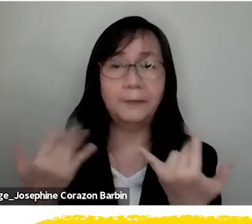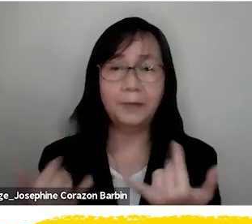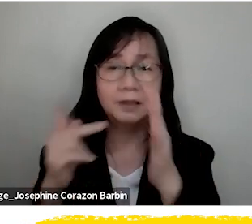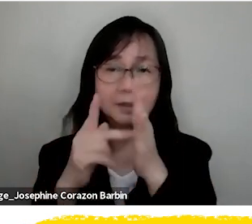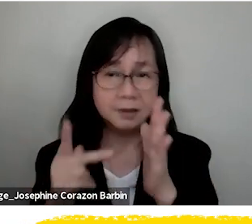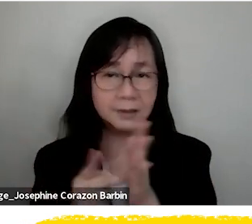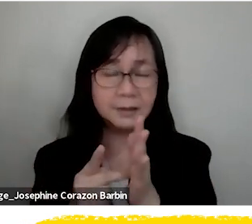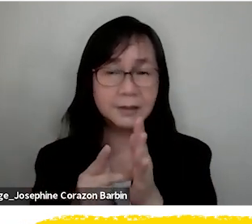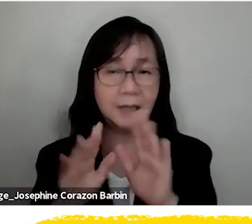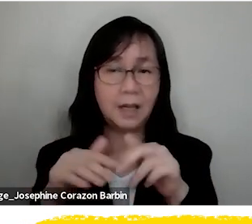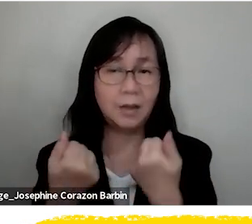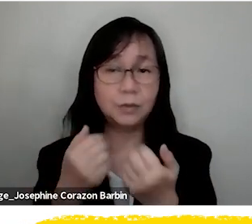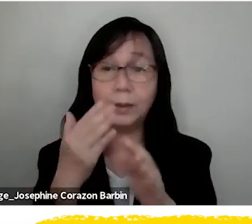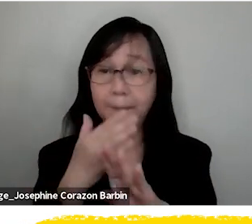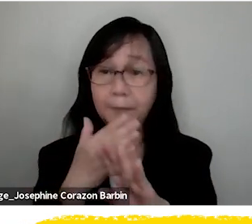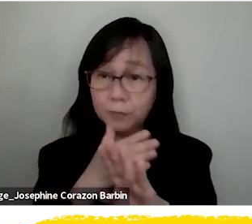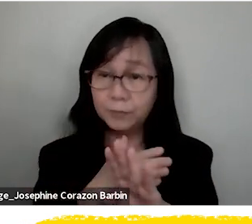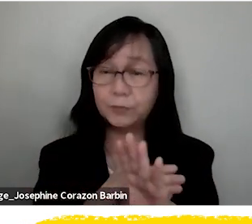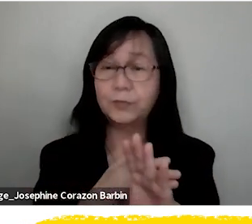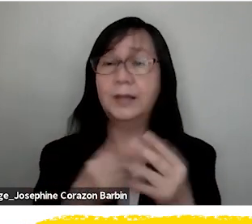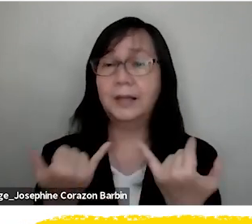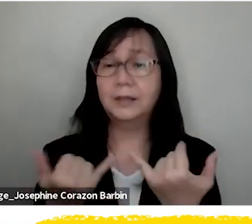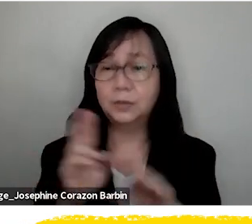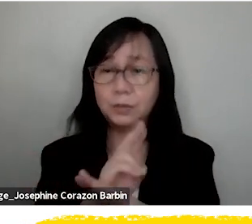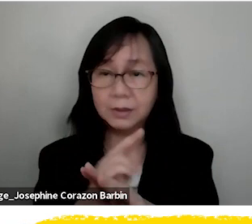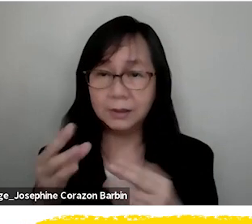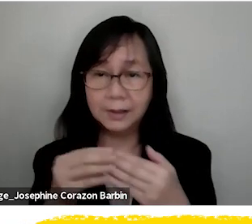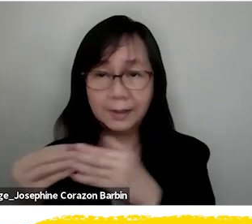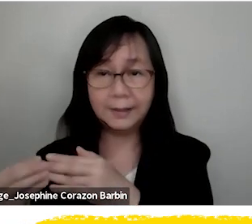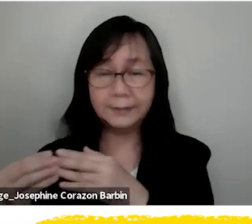to improve those, using the guide and using the